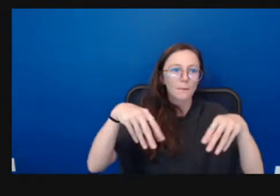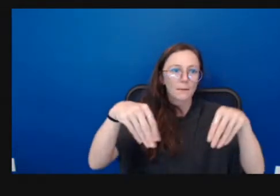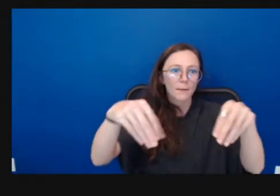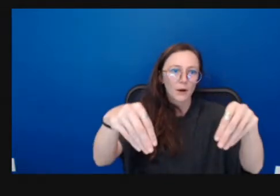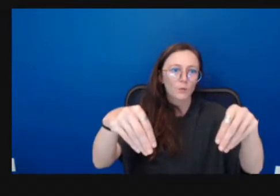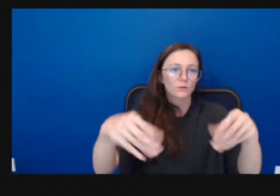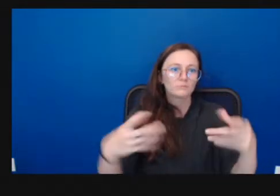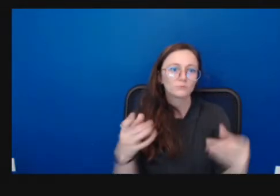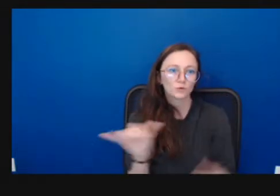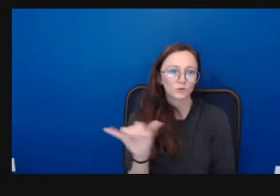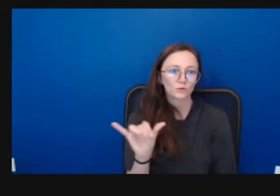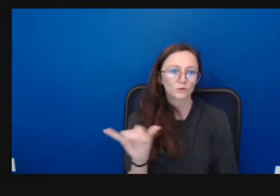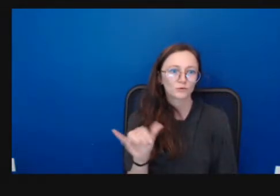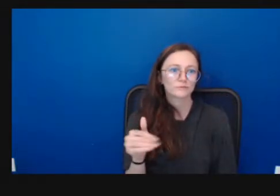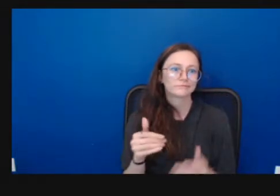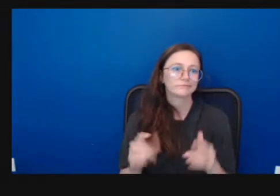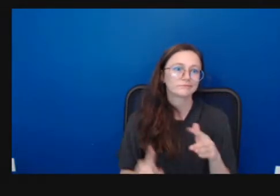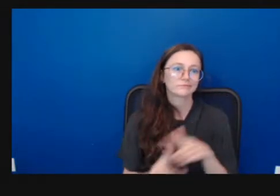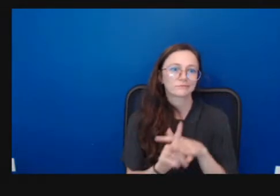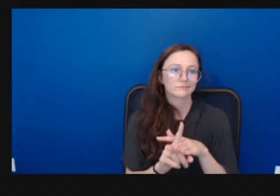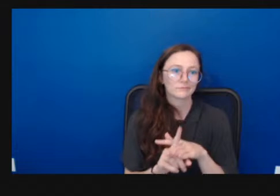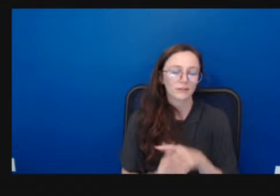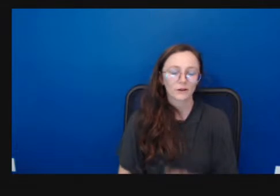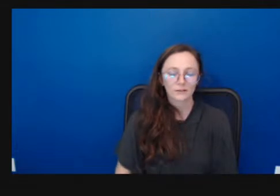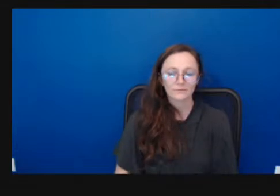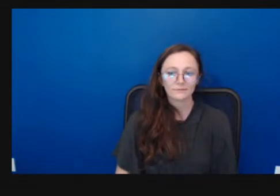been interesting this past week.